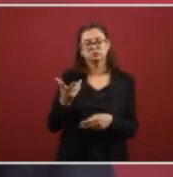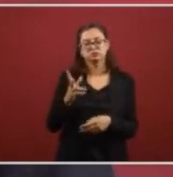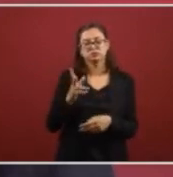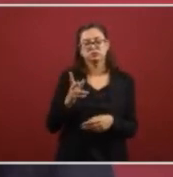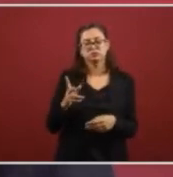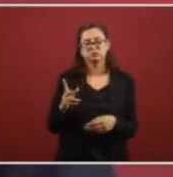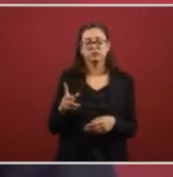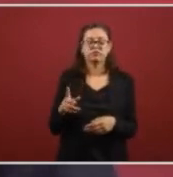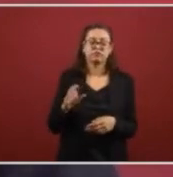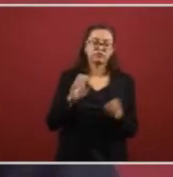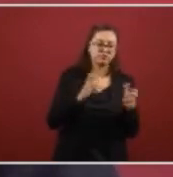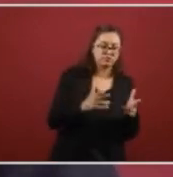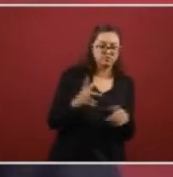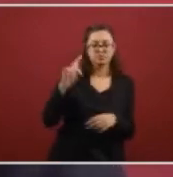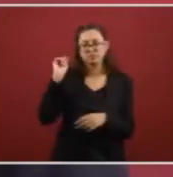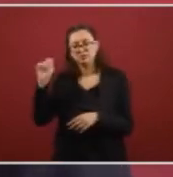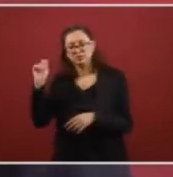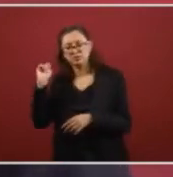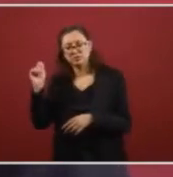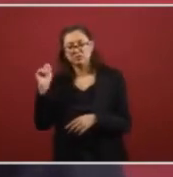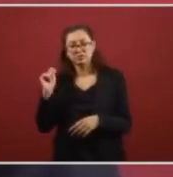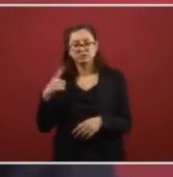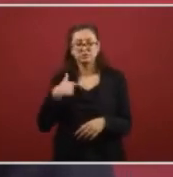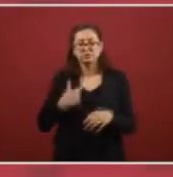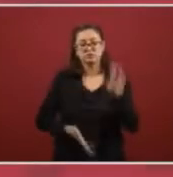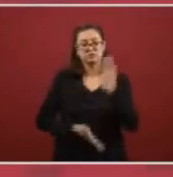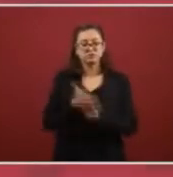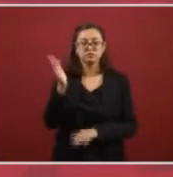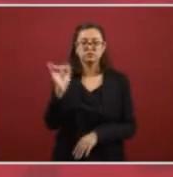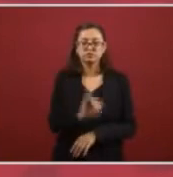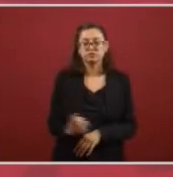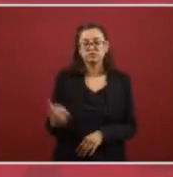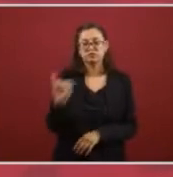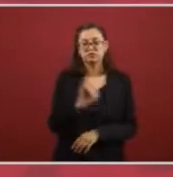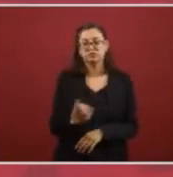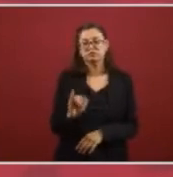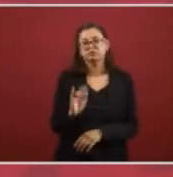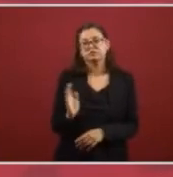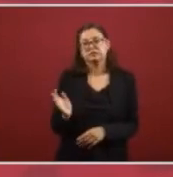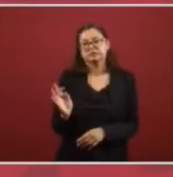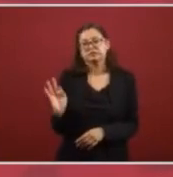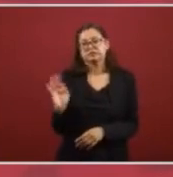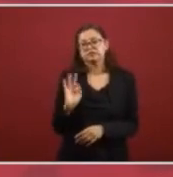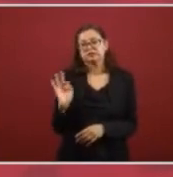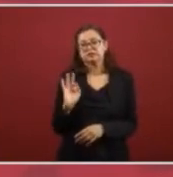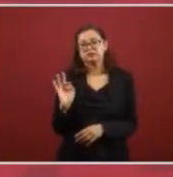weekend, we're going to be in Chiapas and Tabasco, and we're going to be leaving on Thursday.